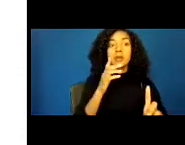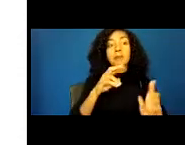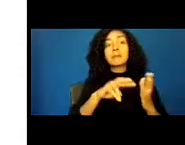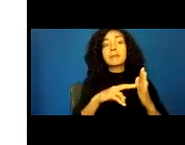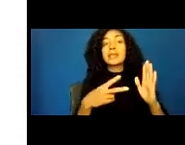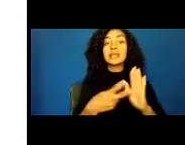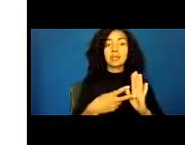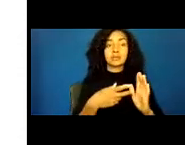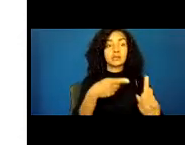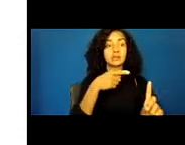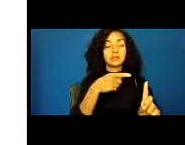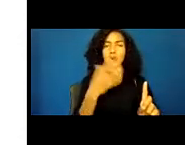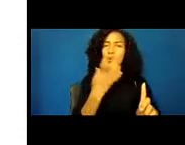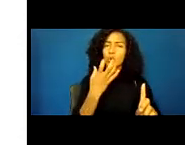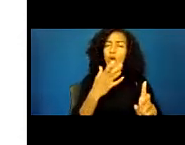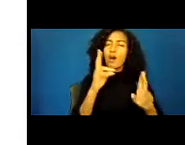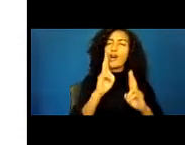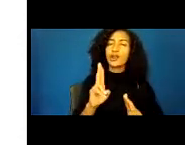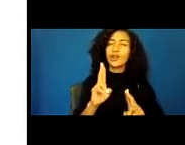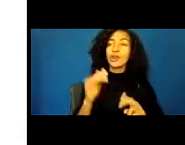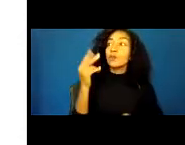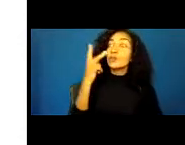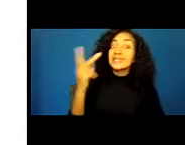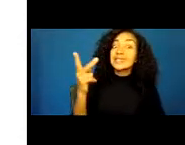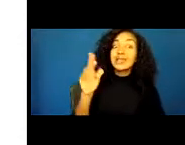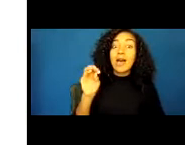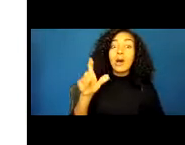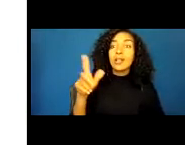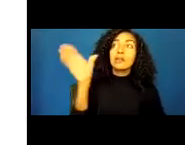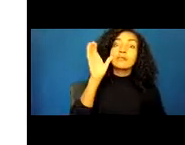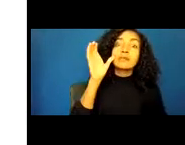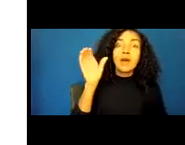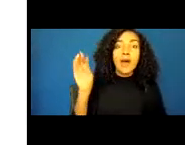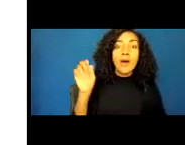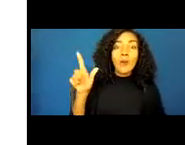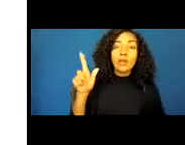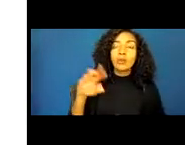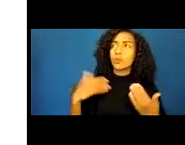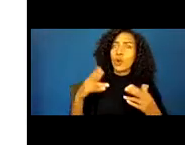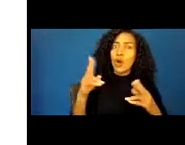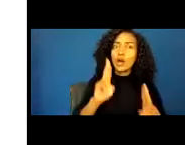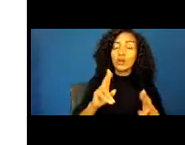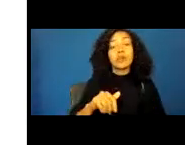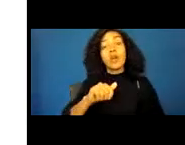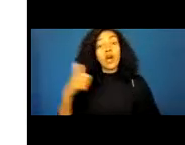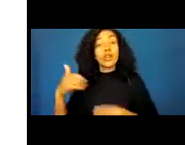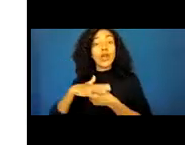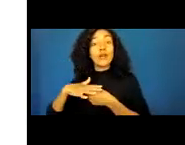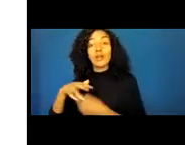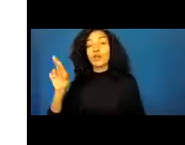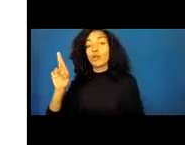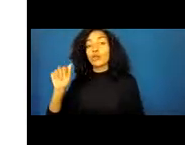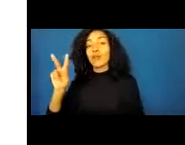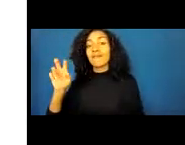a significant honor if you see or hear one. In other areas, a raven is known as a trickster. In